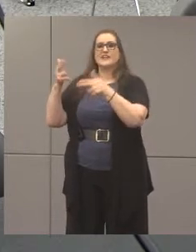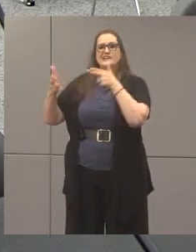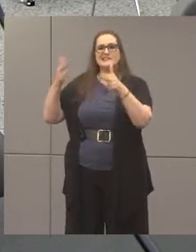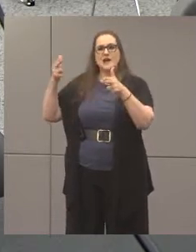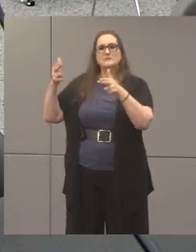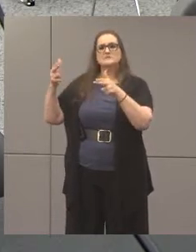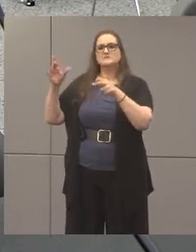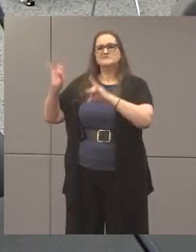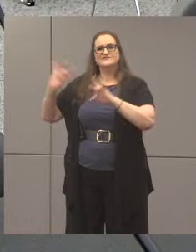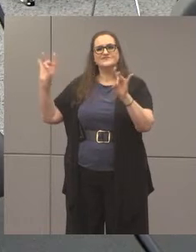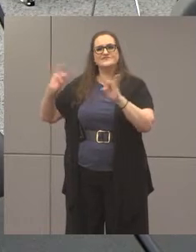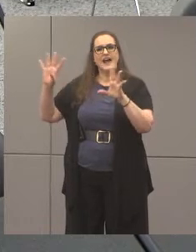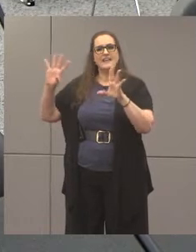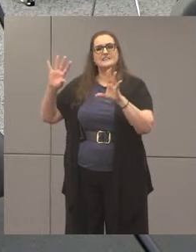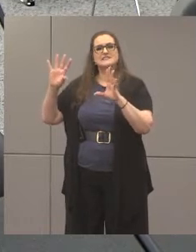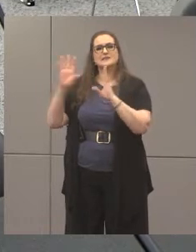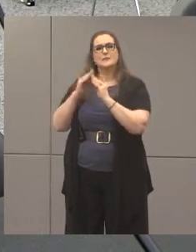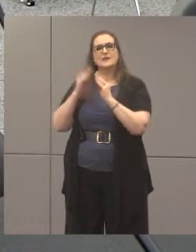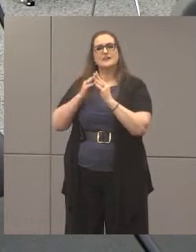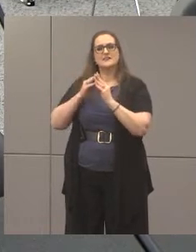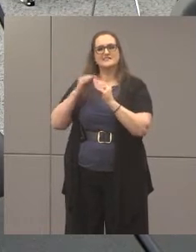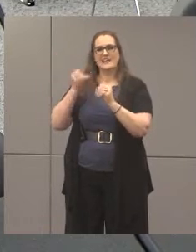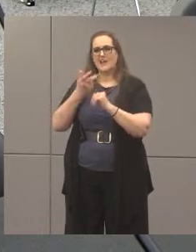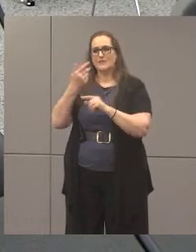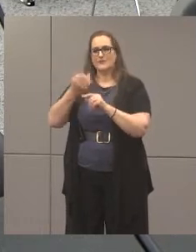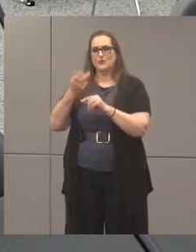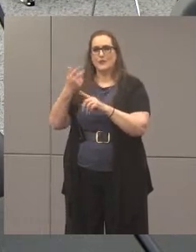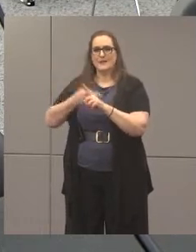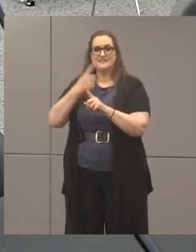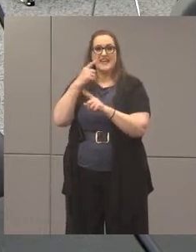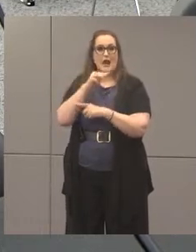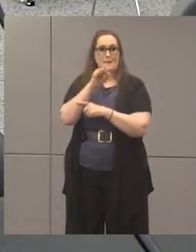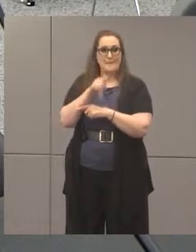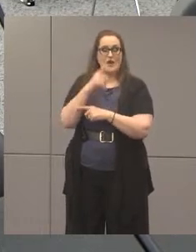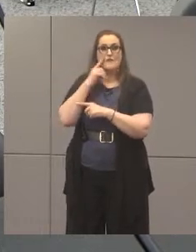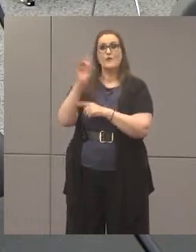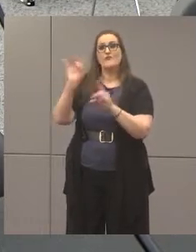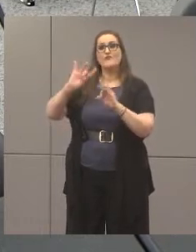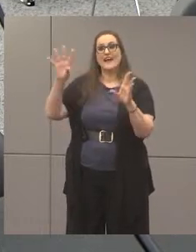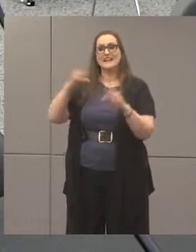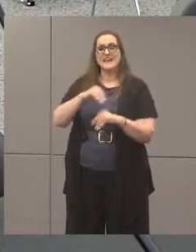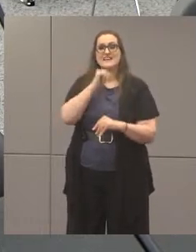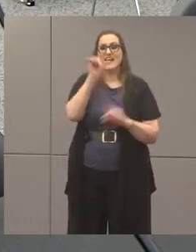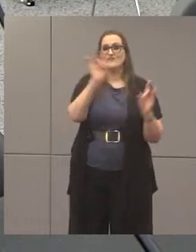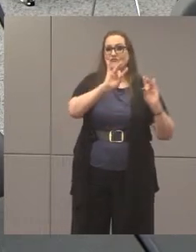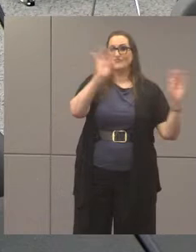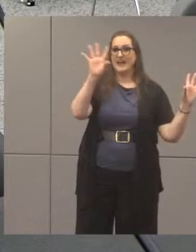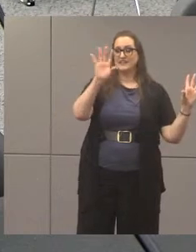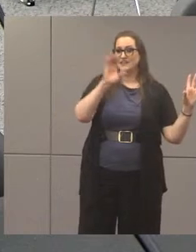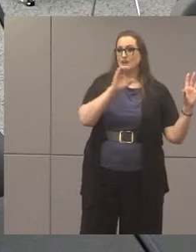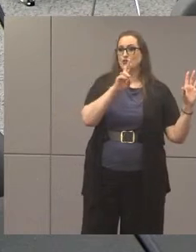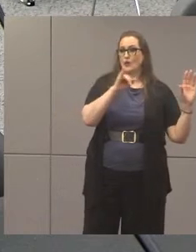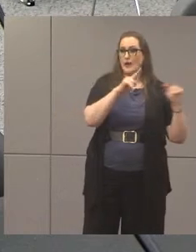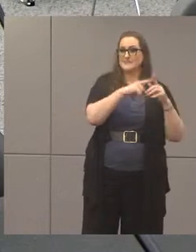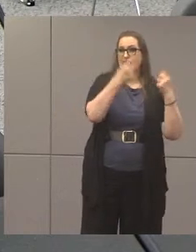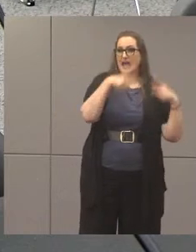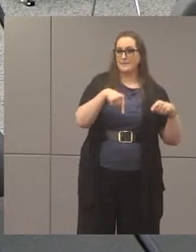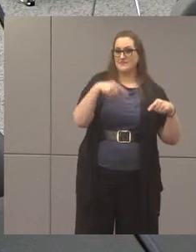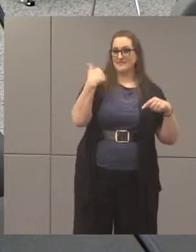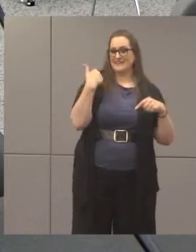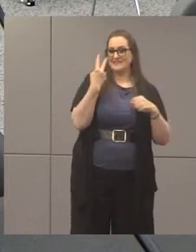couple months, and there was a map they had for violent and nonviolent crimes that have occurred in the last 2 years in